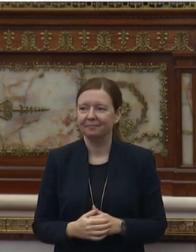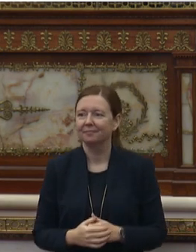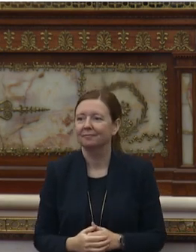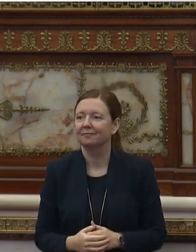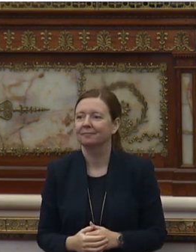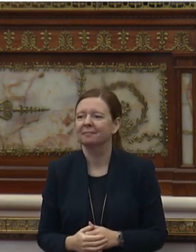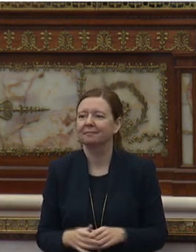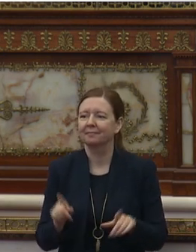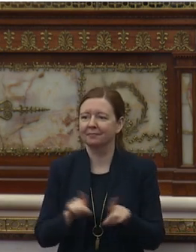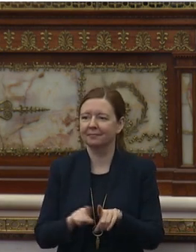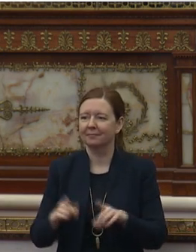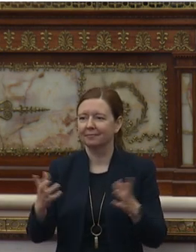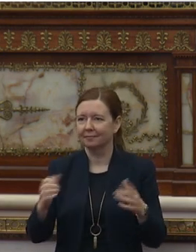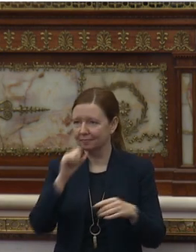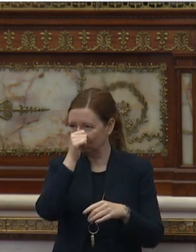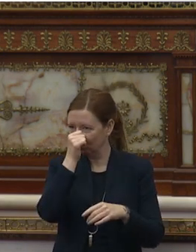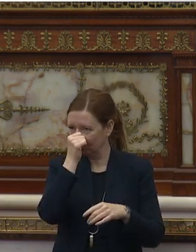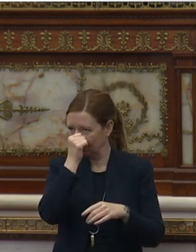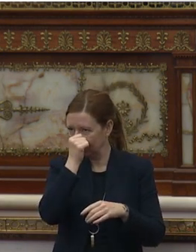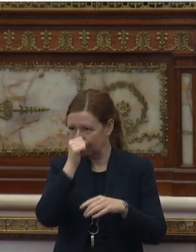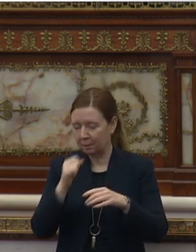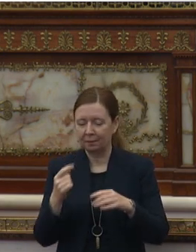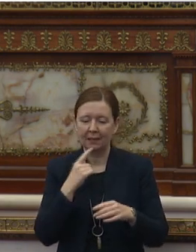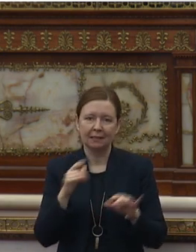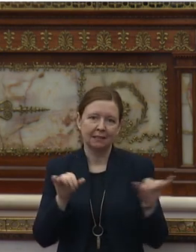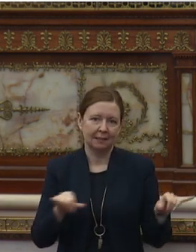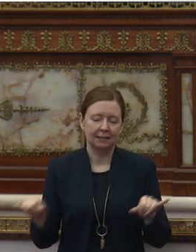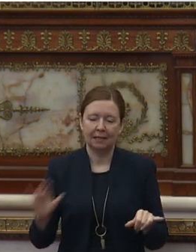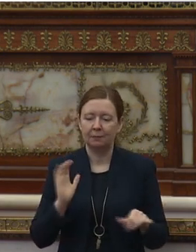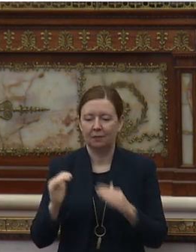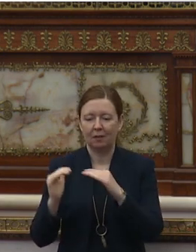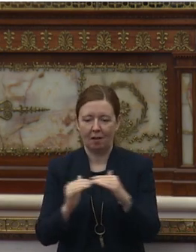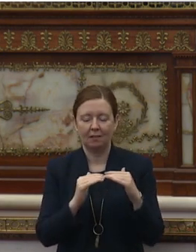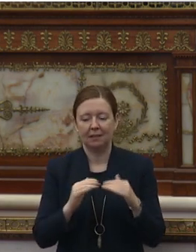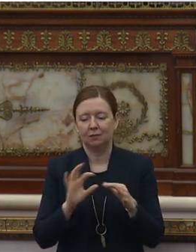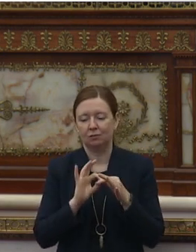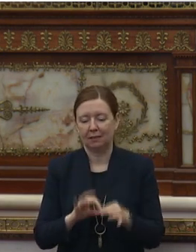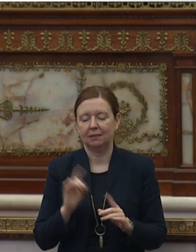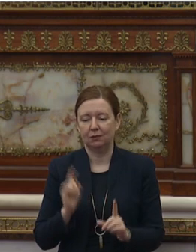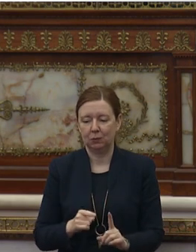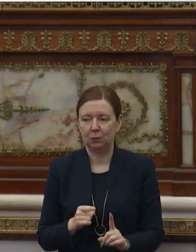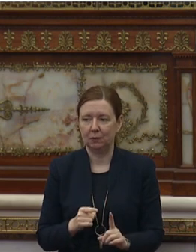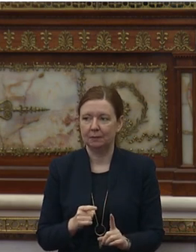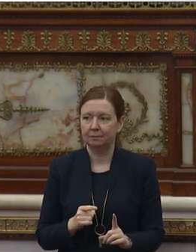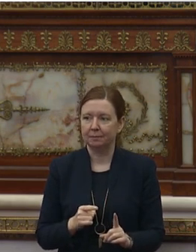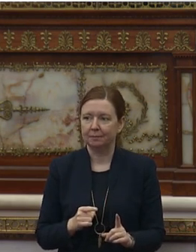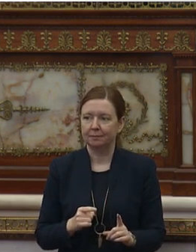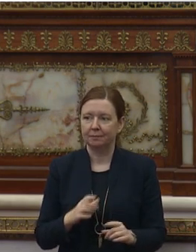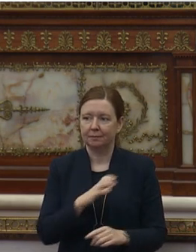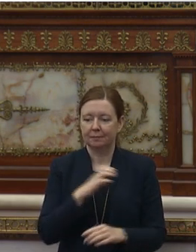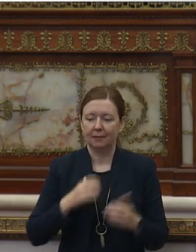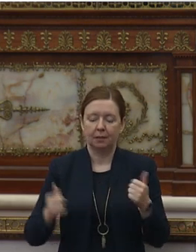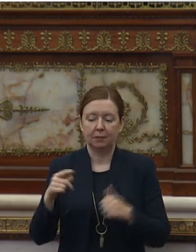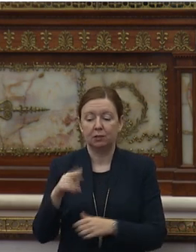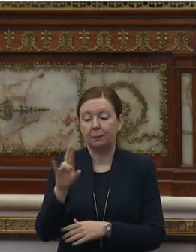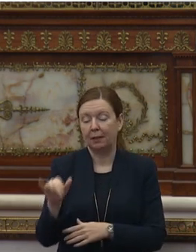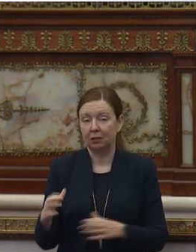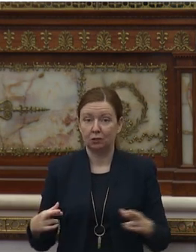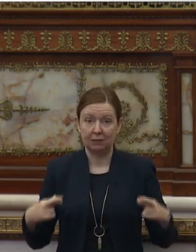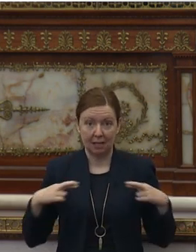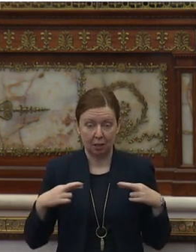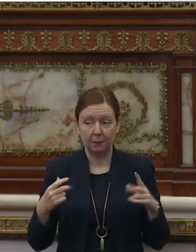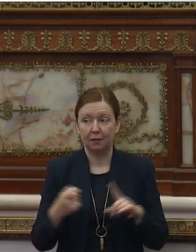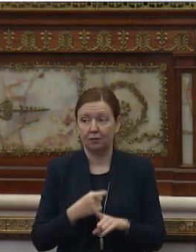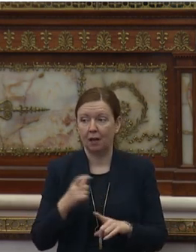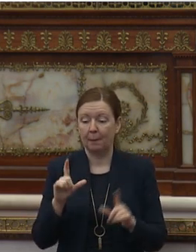And also, I just wanted to echo the sentiments of our colleagues relative to Commissioner Perry's retirement